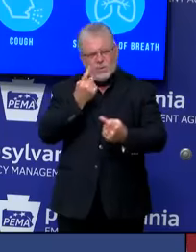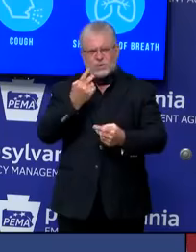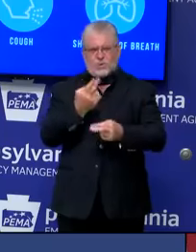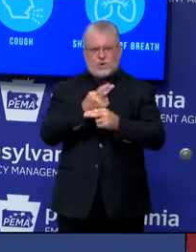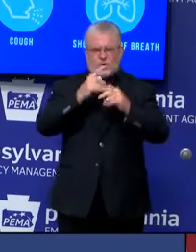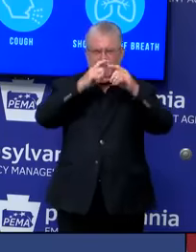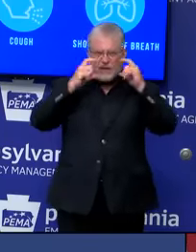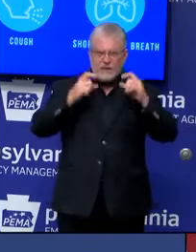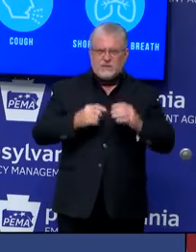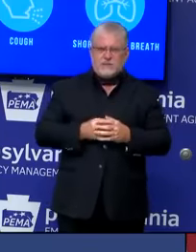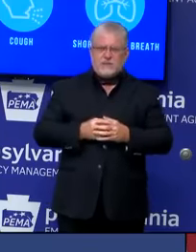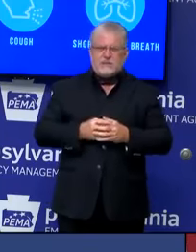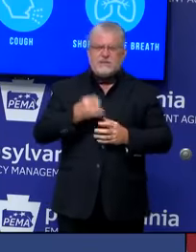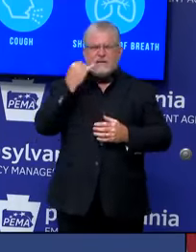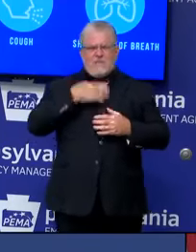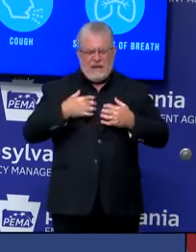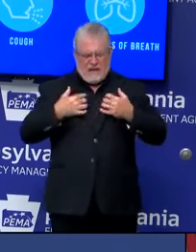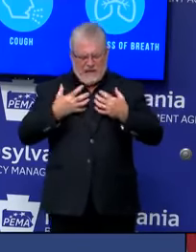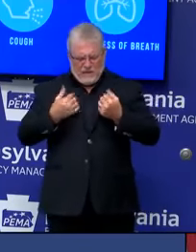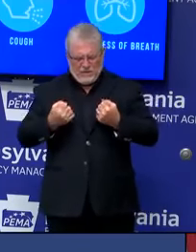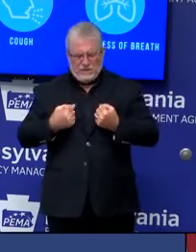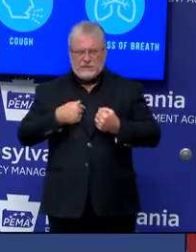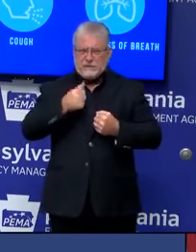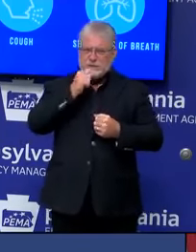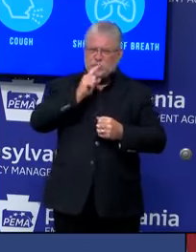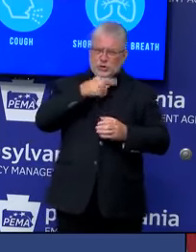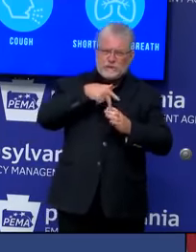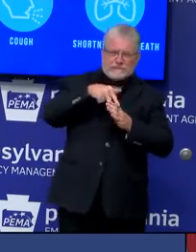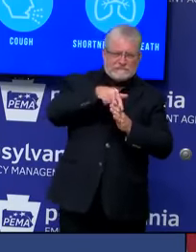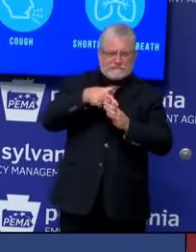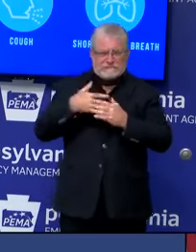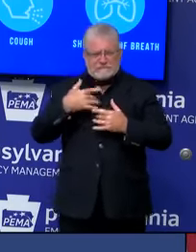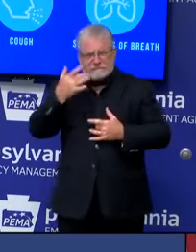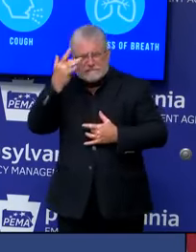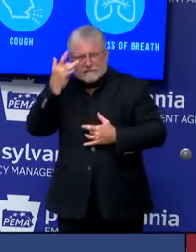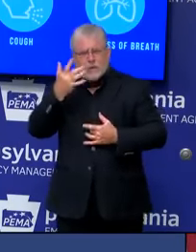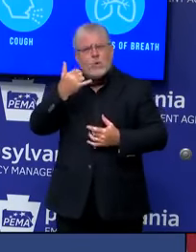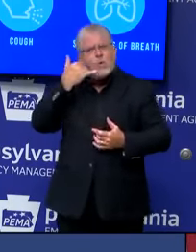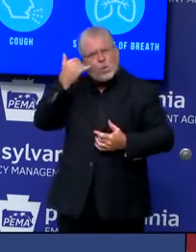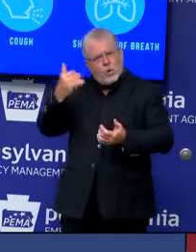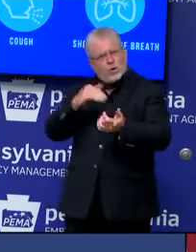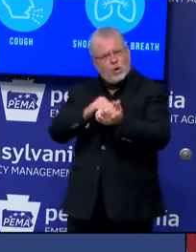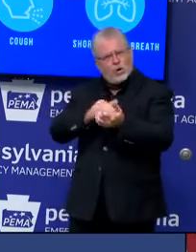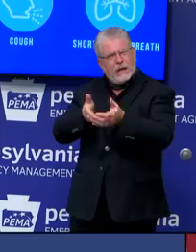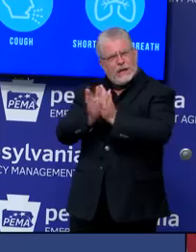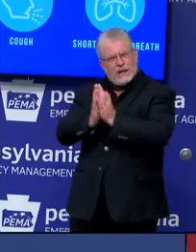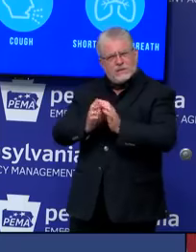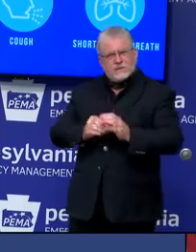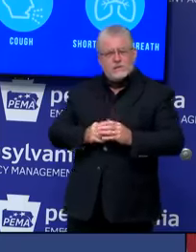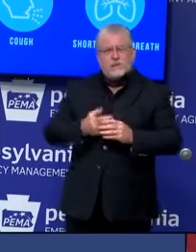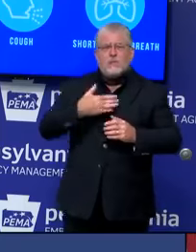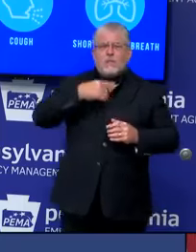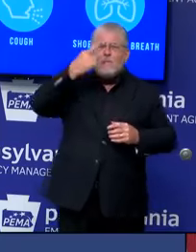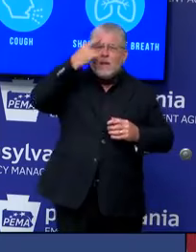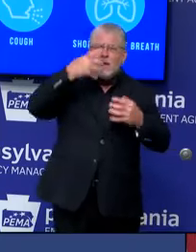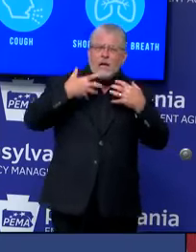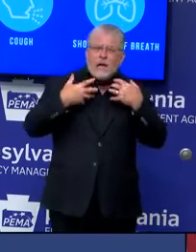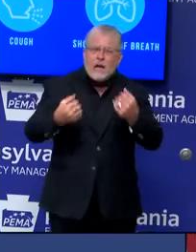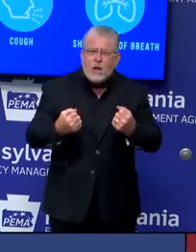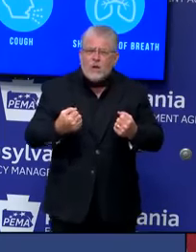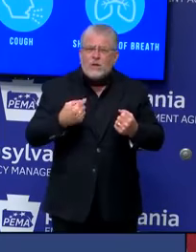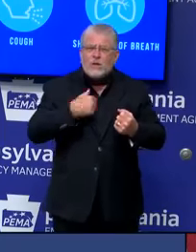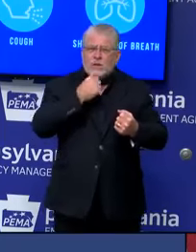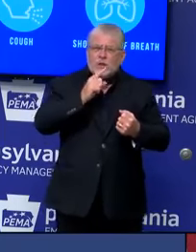contact your health care provider. If you need mental health resources because you or someone you know is experiencing a mental health